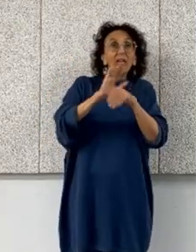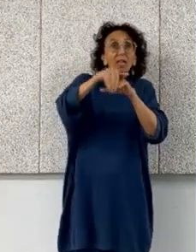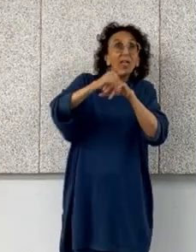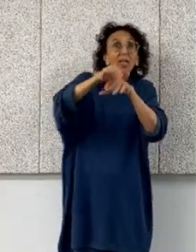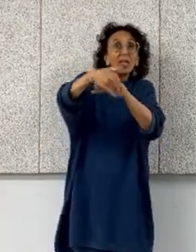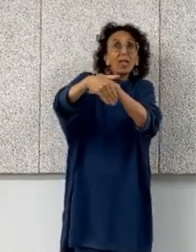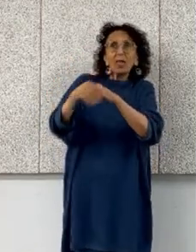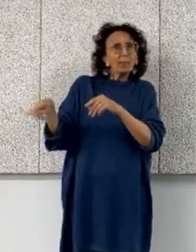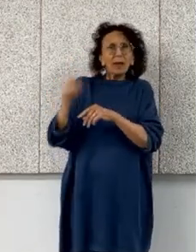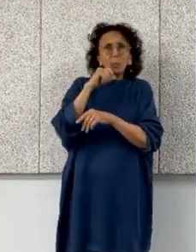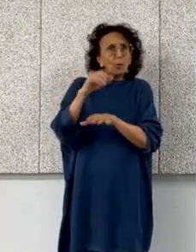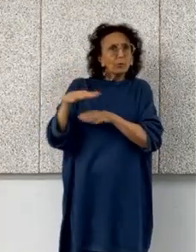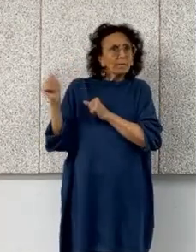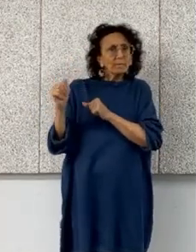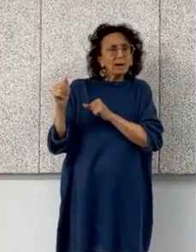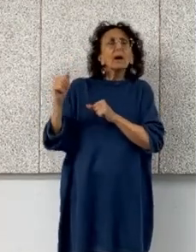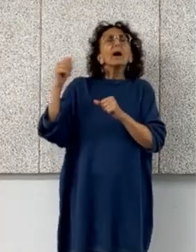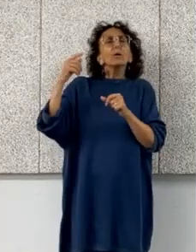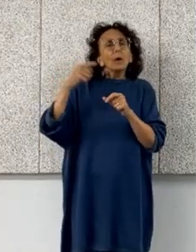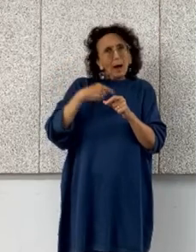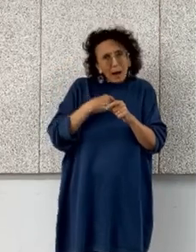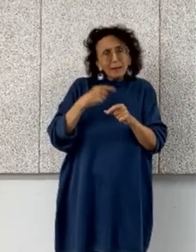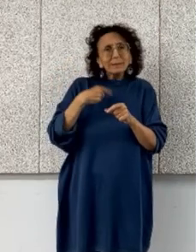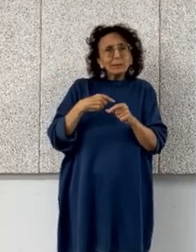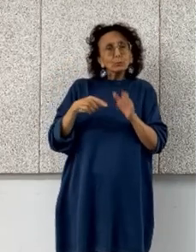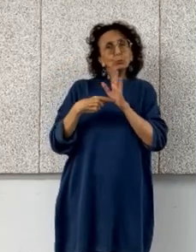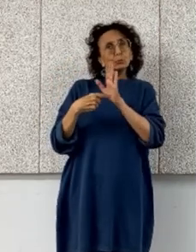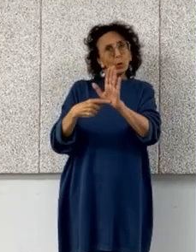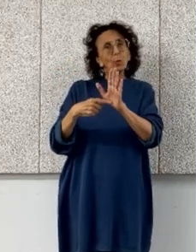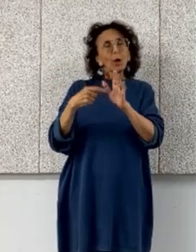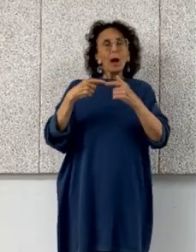know? So anyway, that was a lot, but that's...